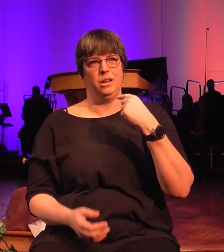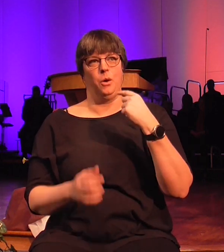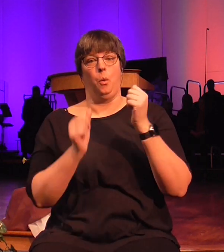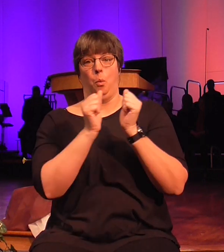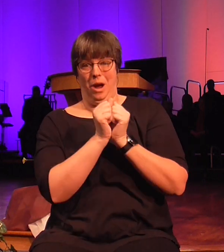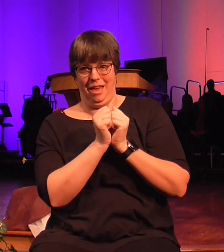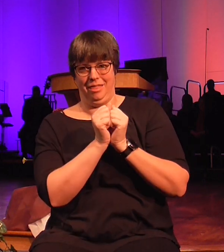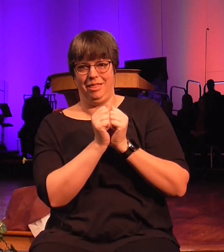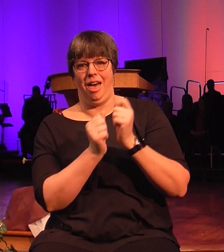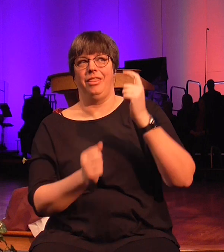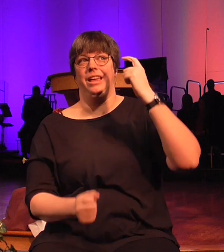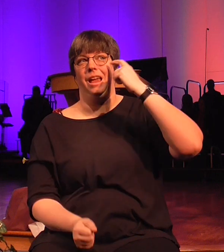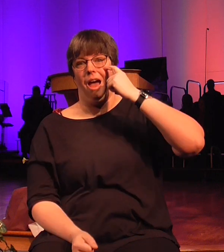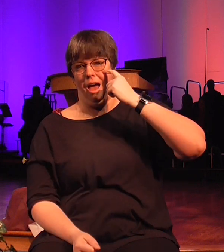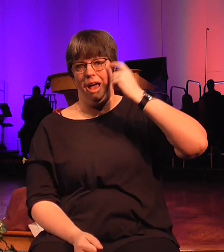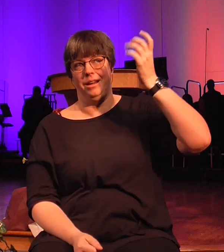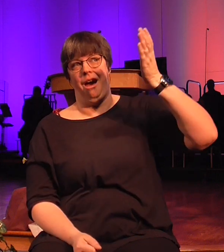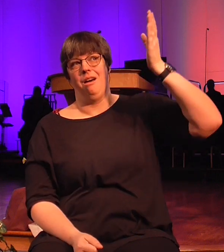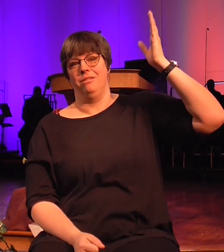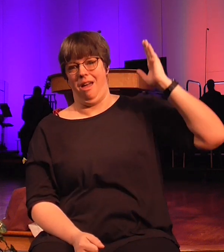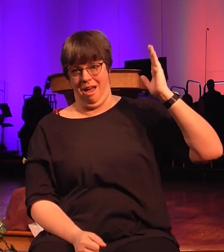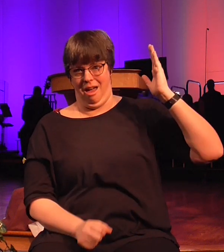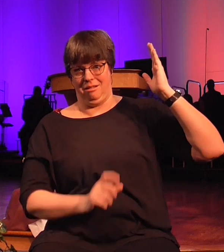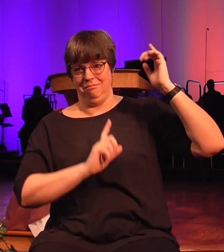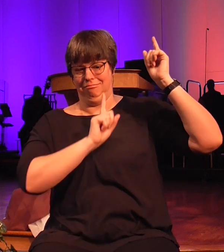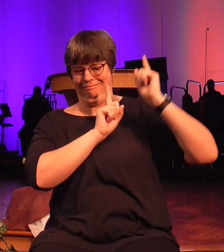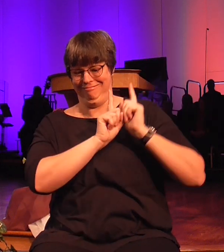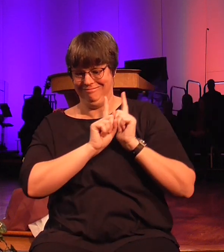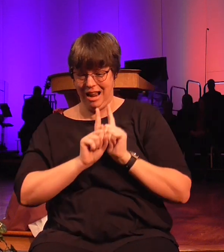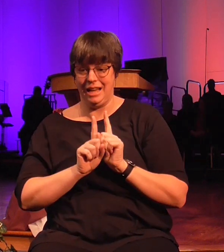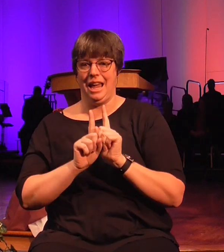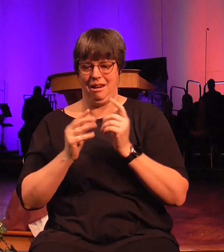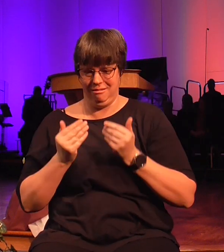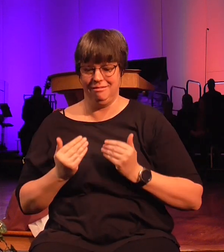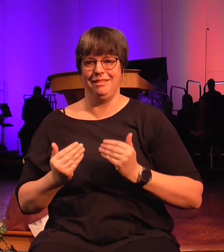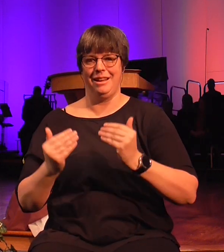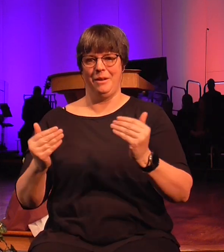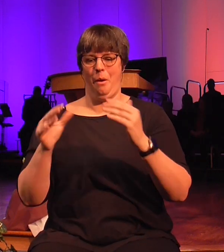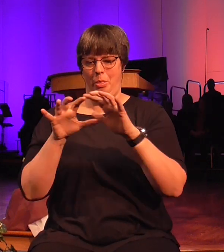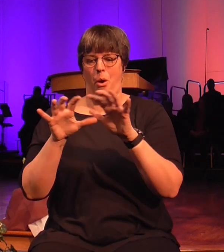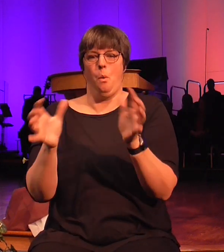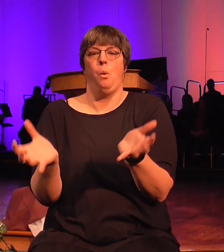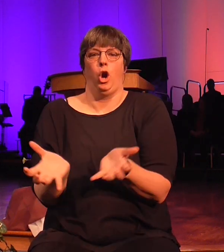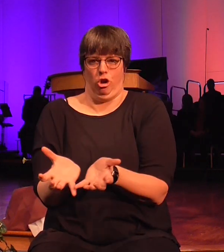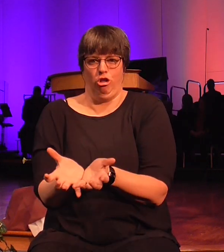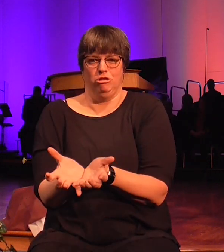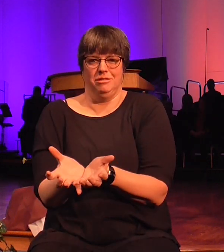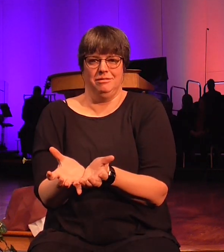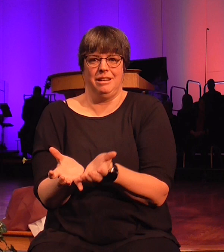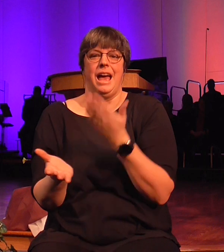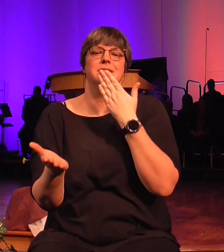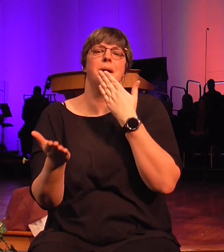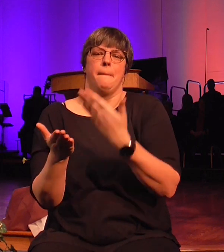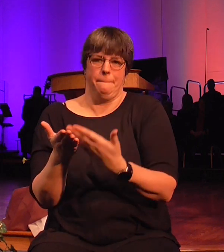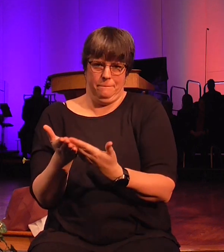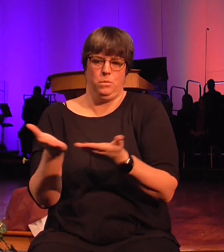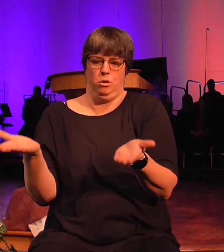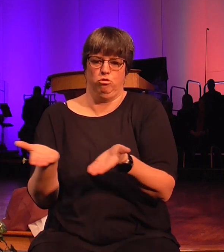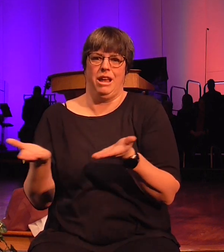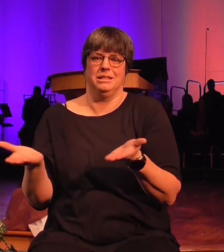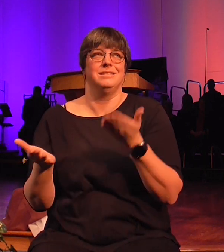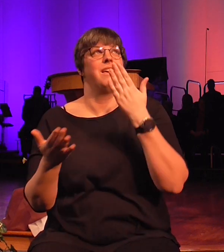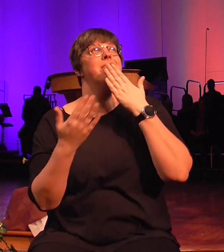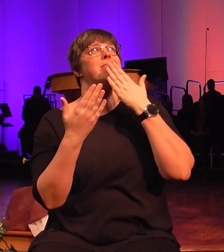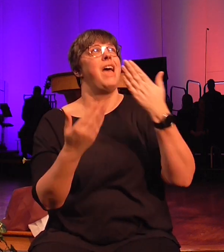God, can move into the world as a beneficial presence. Thank you,